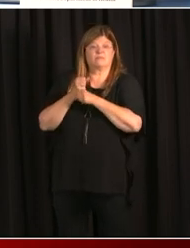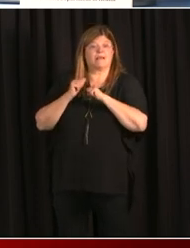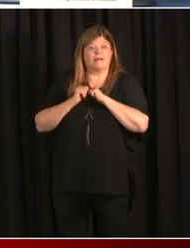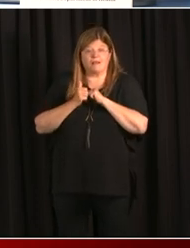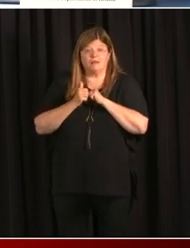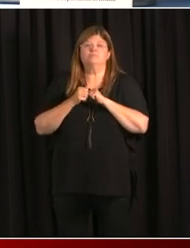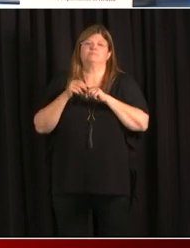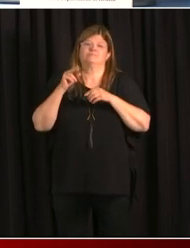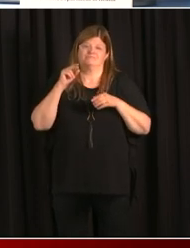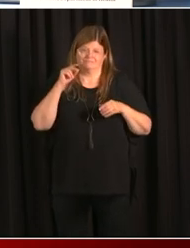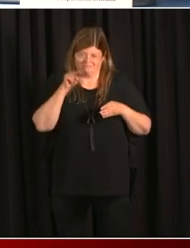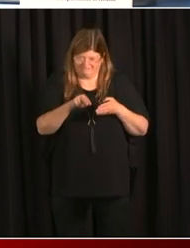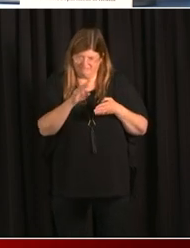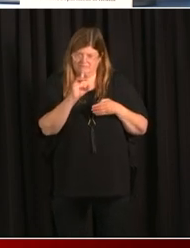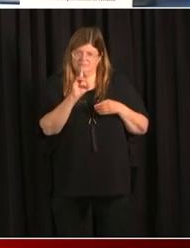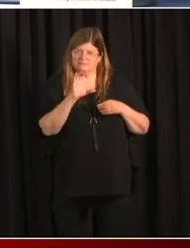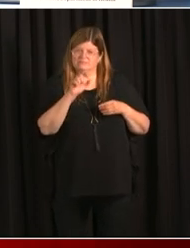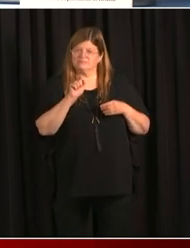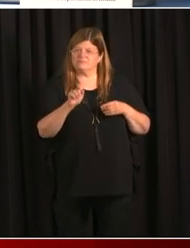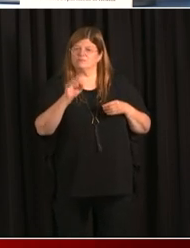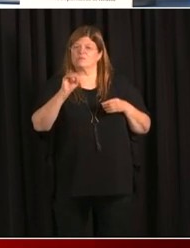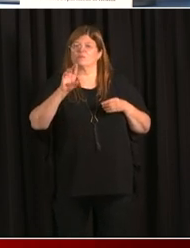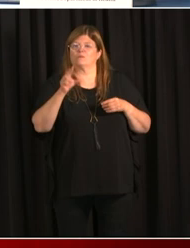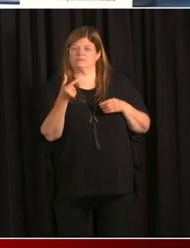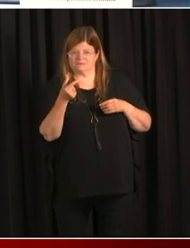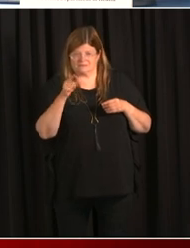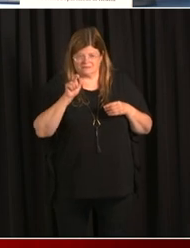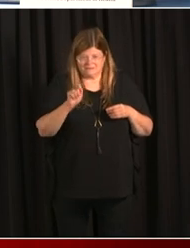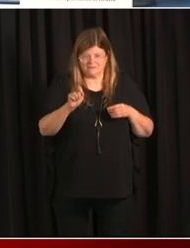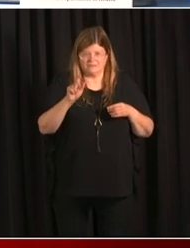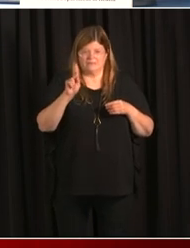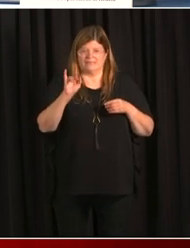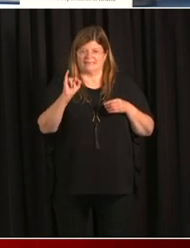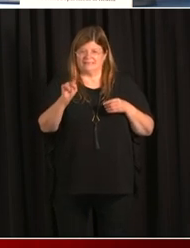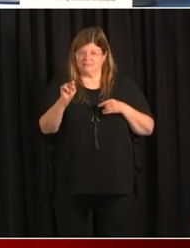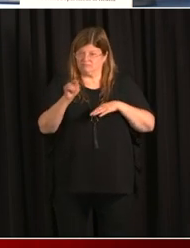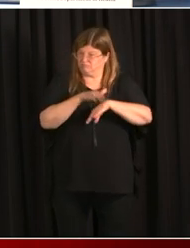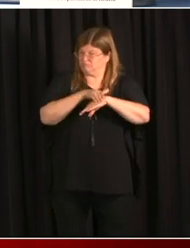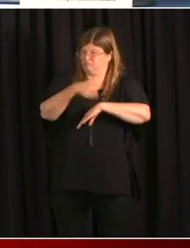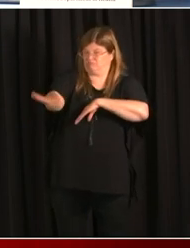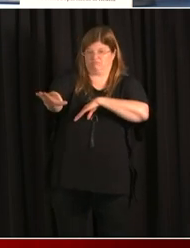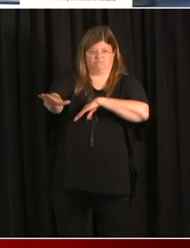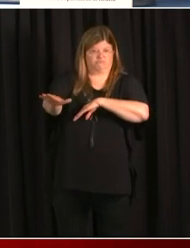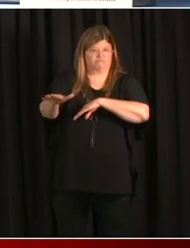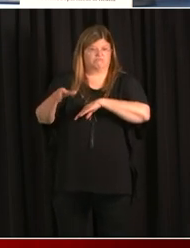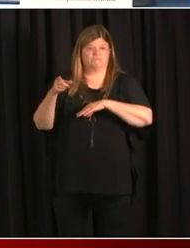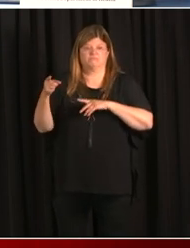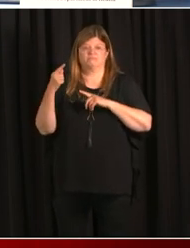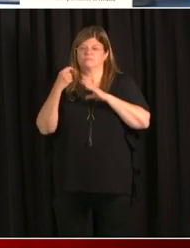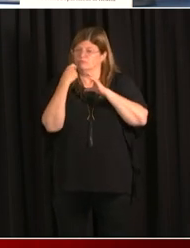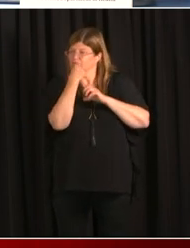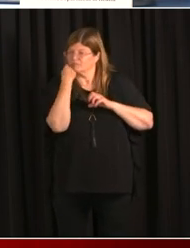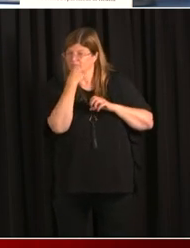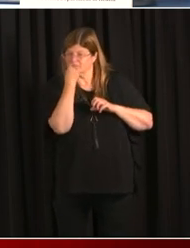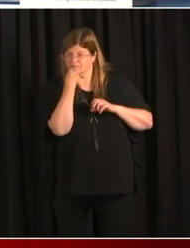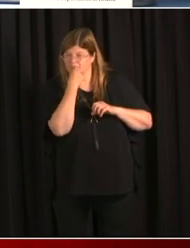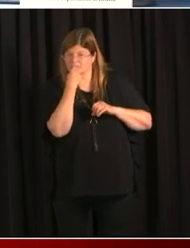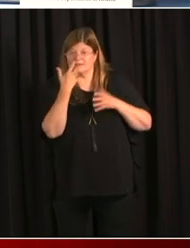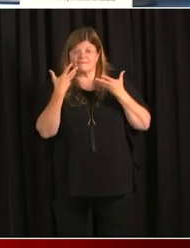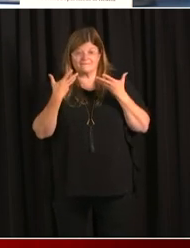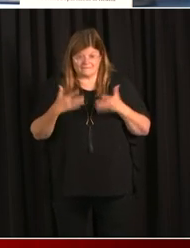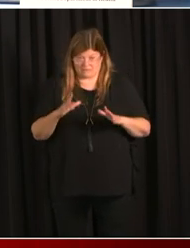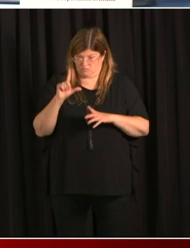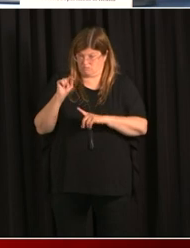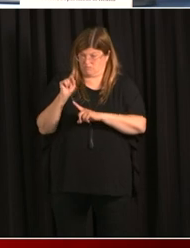going to getcheckeddc.org. The kit will be mailed to them, and they can self-swab their mouth and get a result in 20